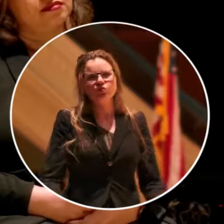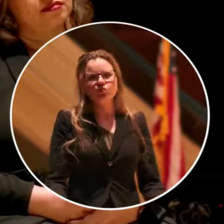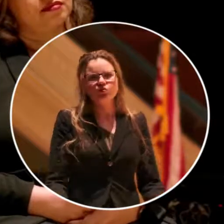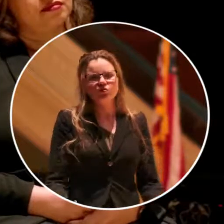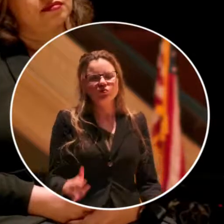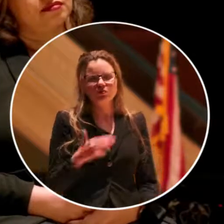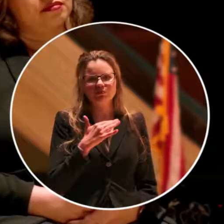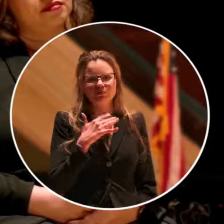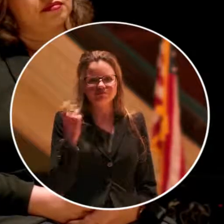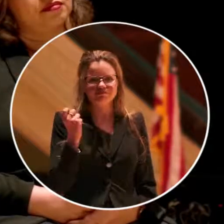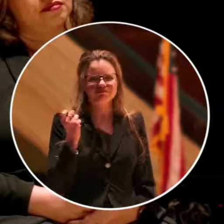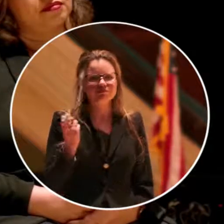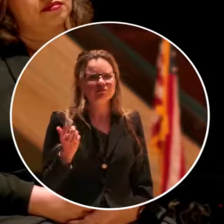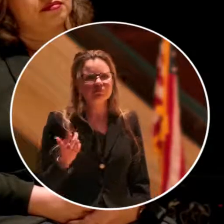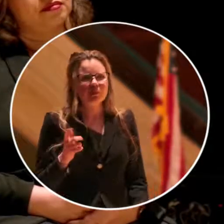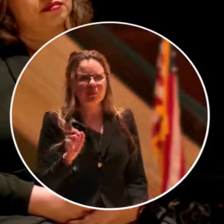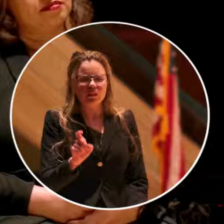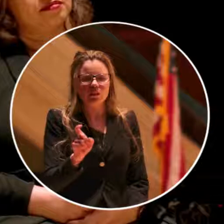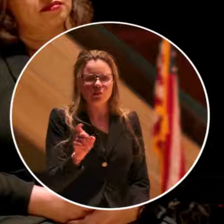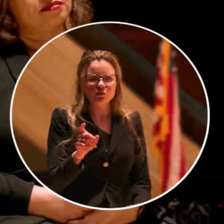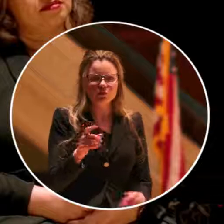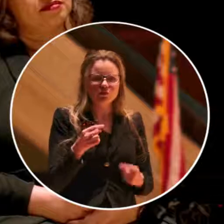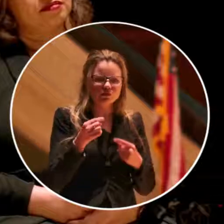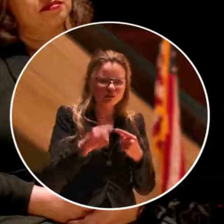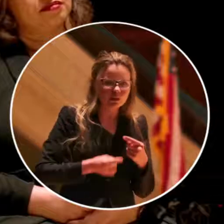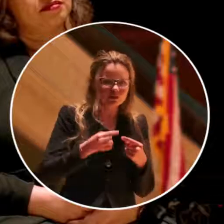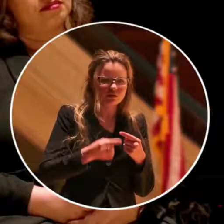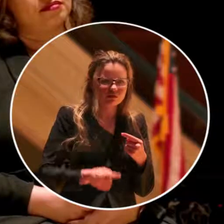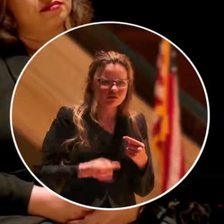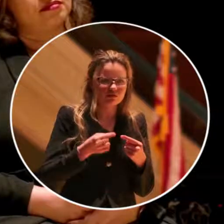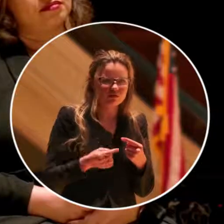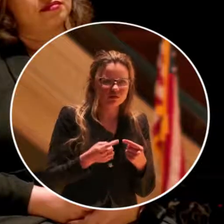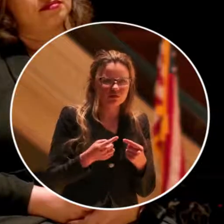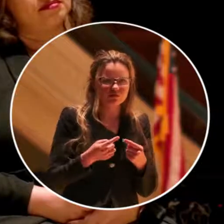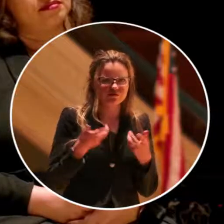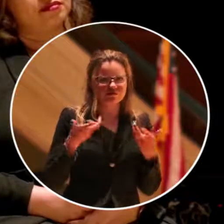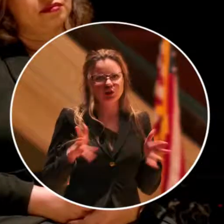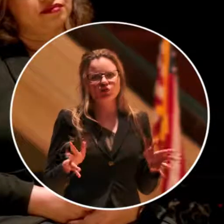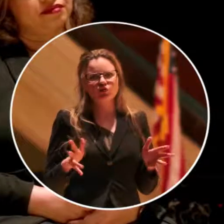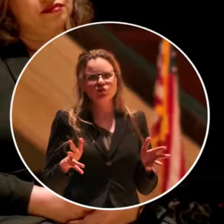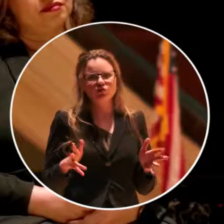this, I needed to break the cycle of generational trauma.